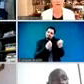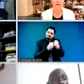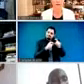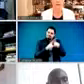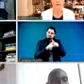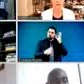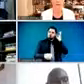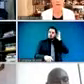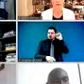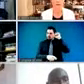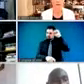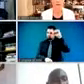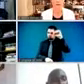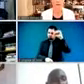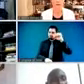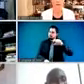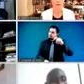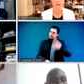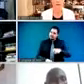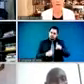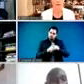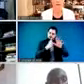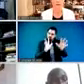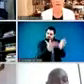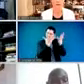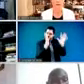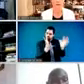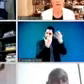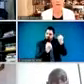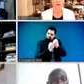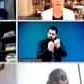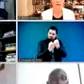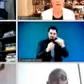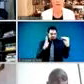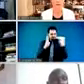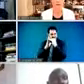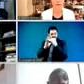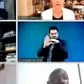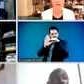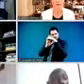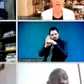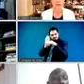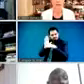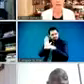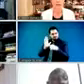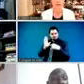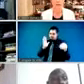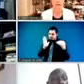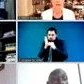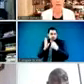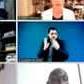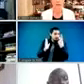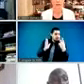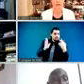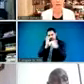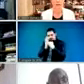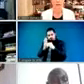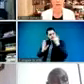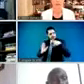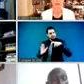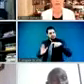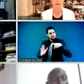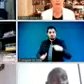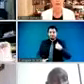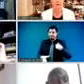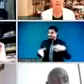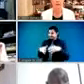playing? What level of leadership are they given? What level of decision have they given? And I think even if you can build a medium-owned, women-owned